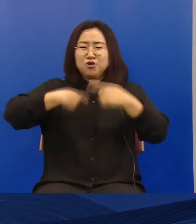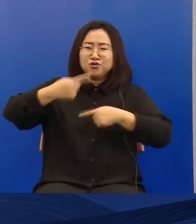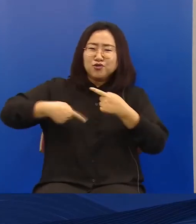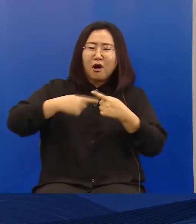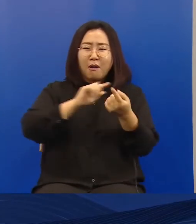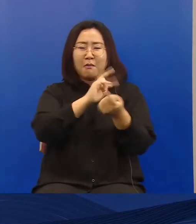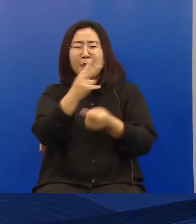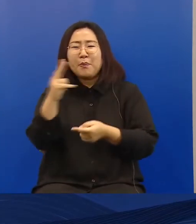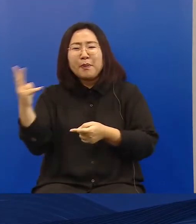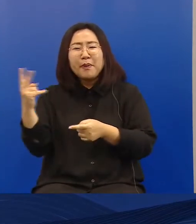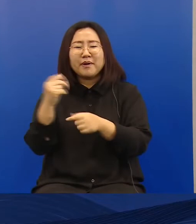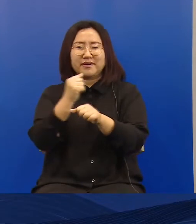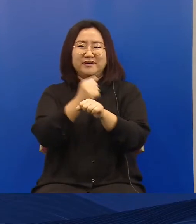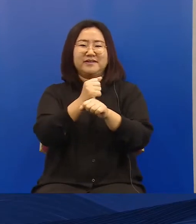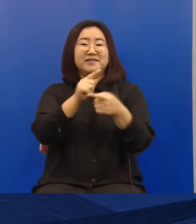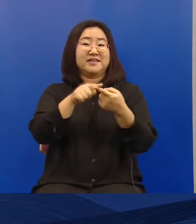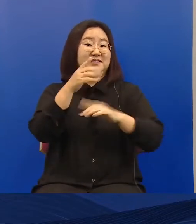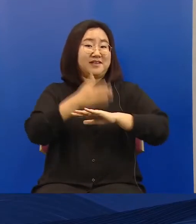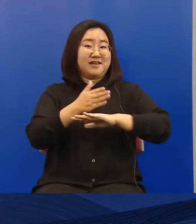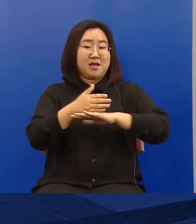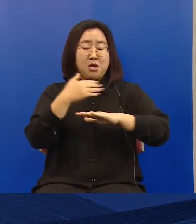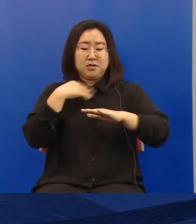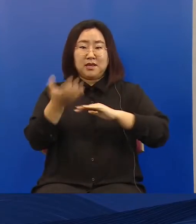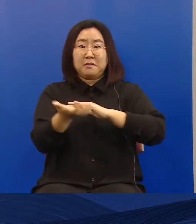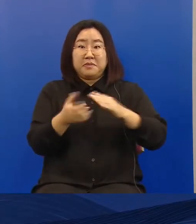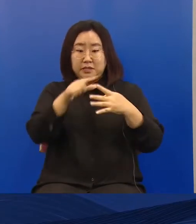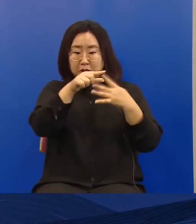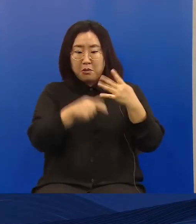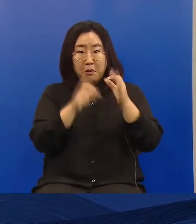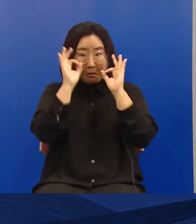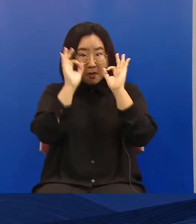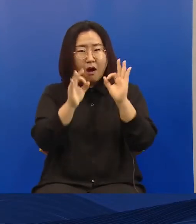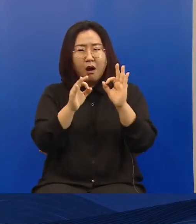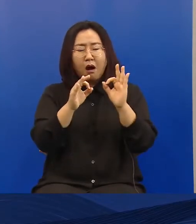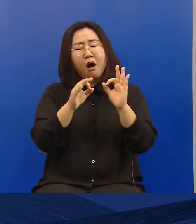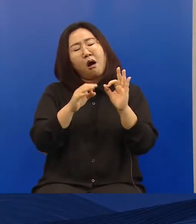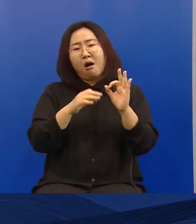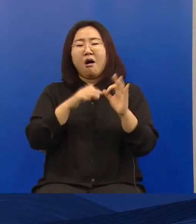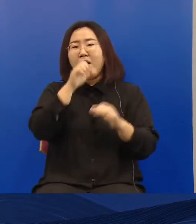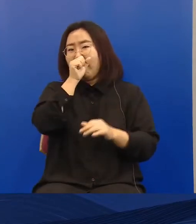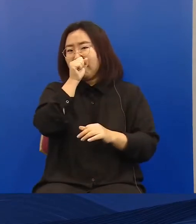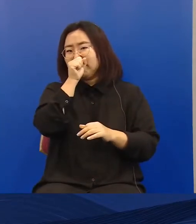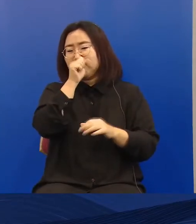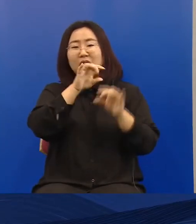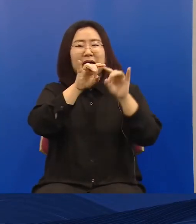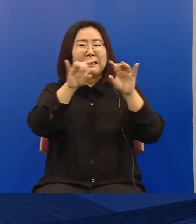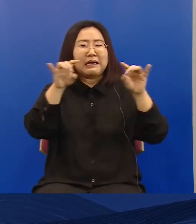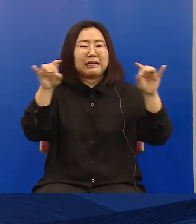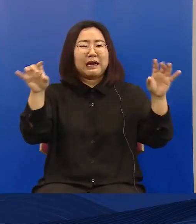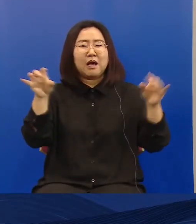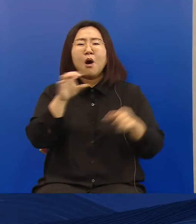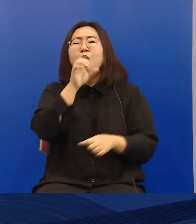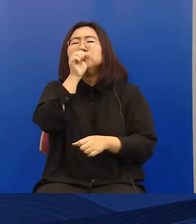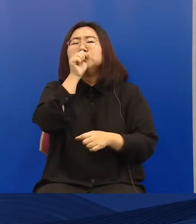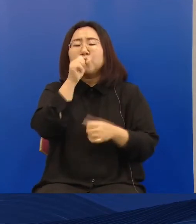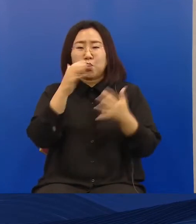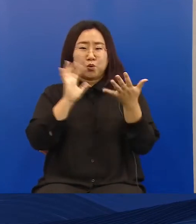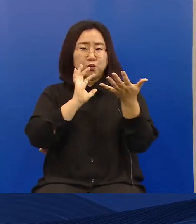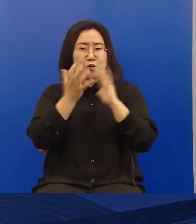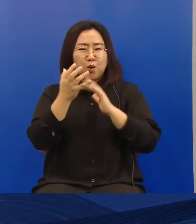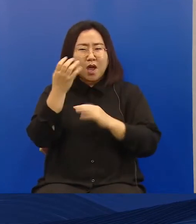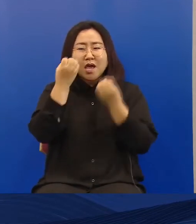program description and it looks very exciting, and I hope that each of you walk away with new ideas from your positive